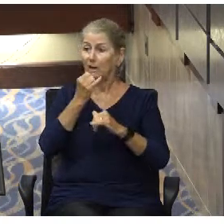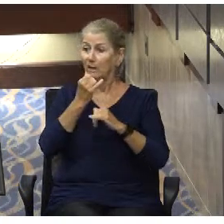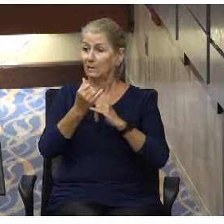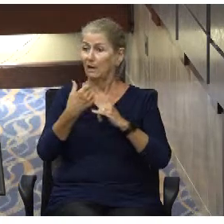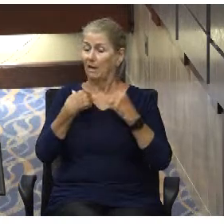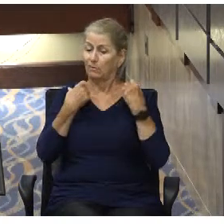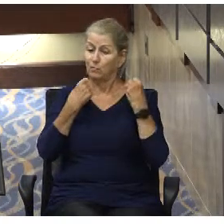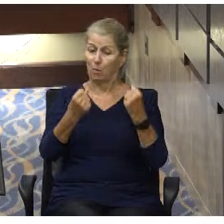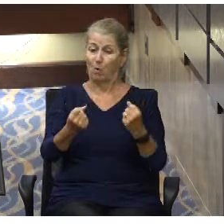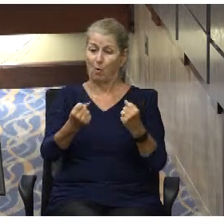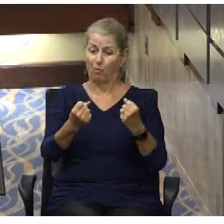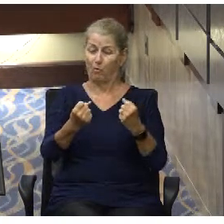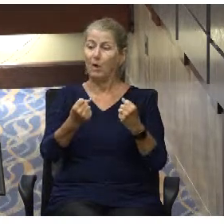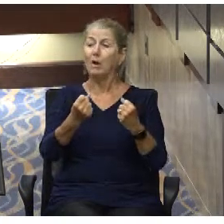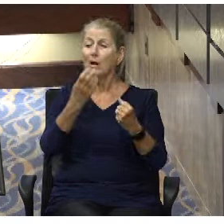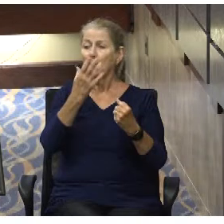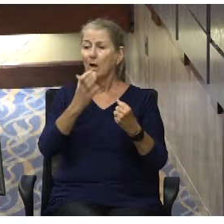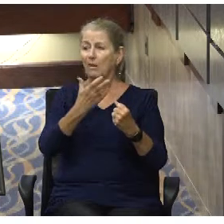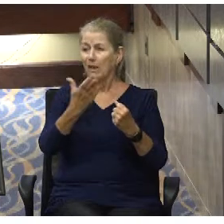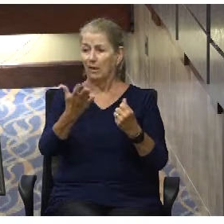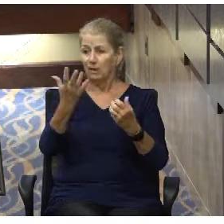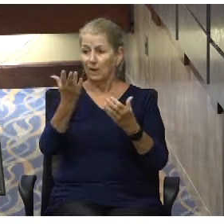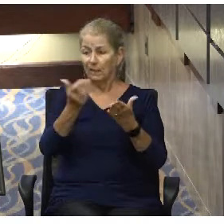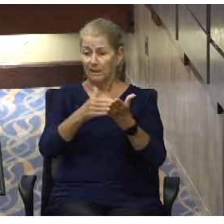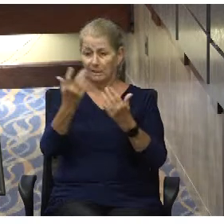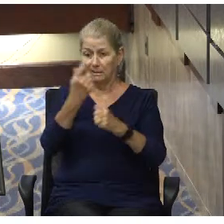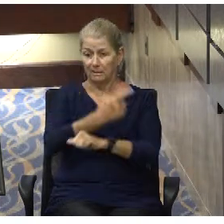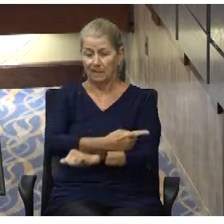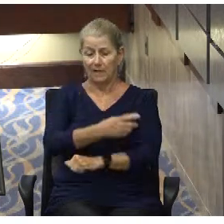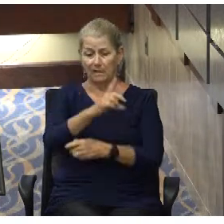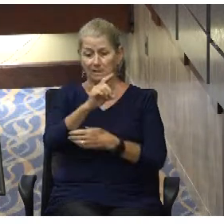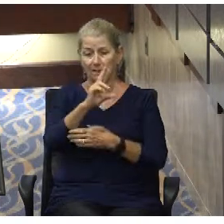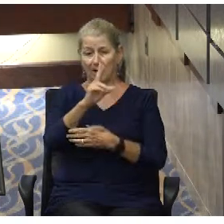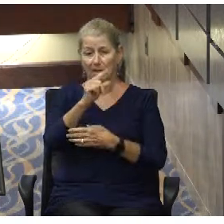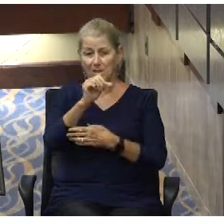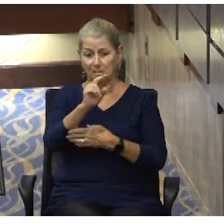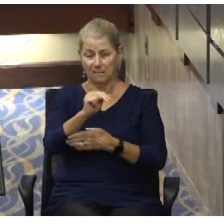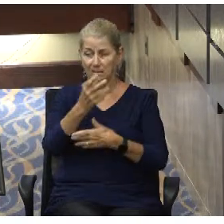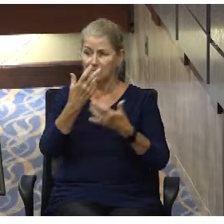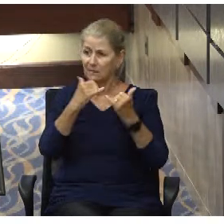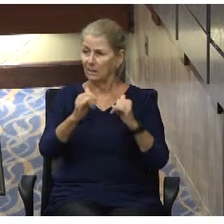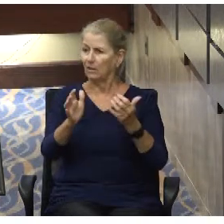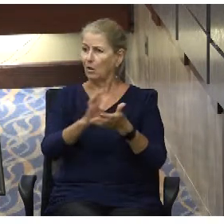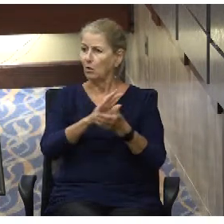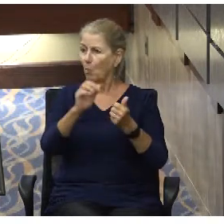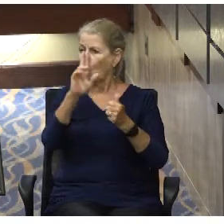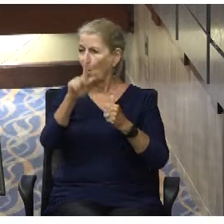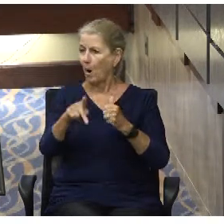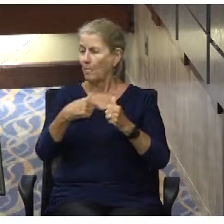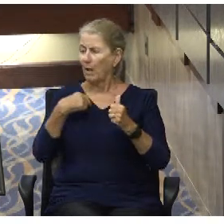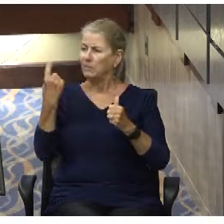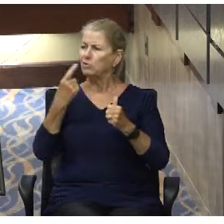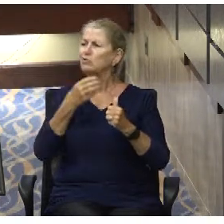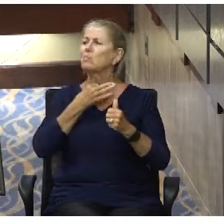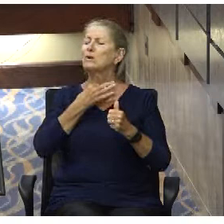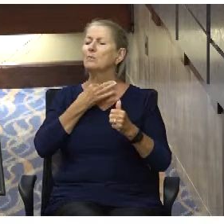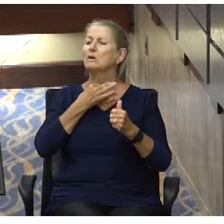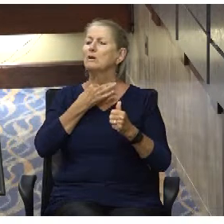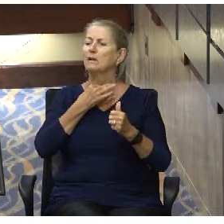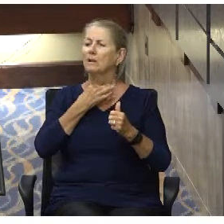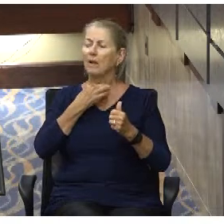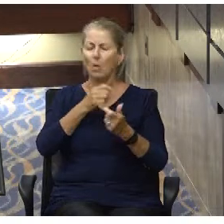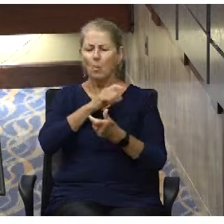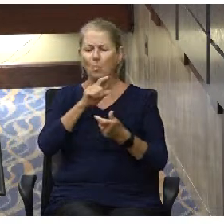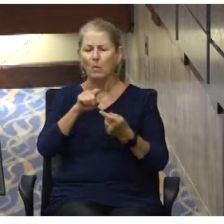again today, and Dutton is still tore up, and there's still detour signs. I was just wondering, when is that